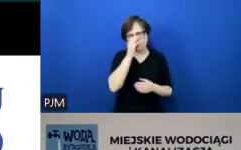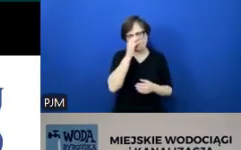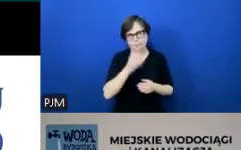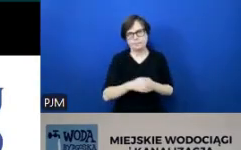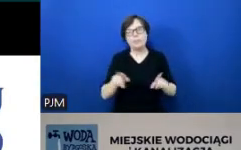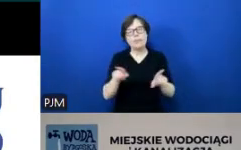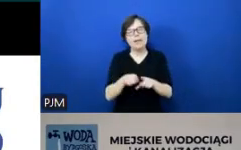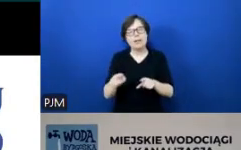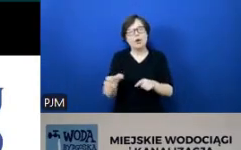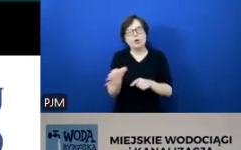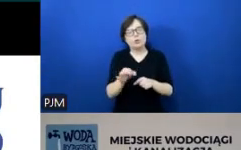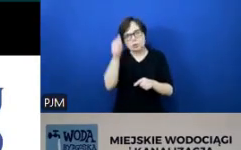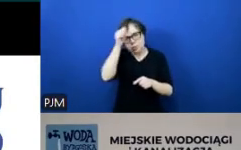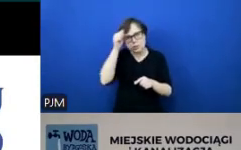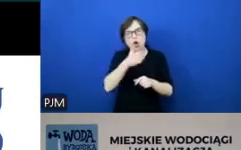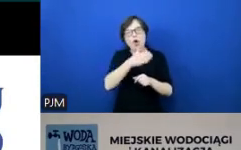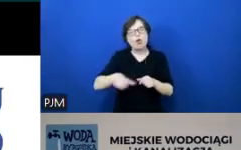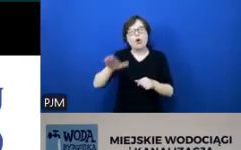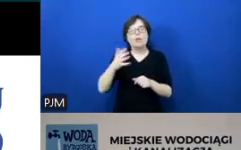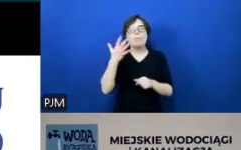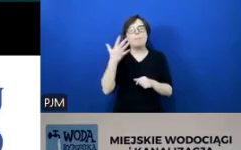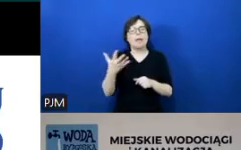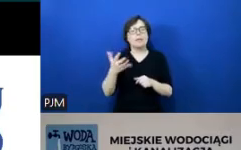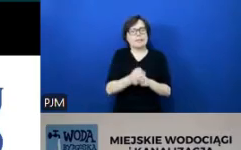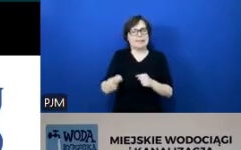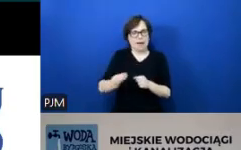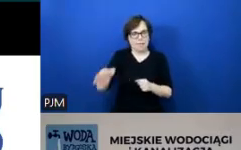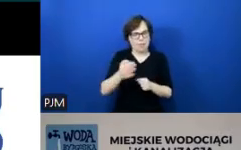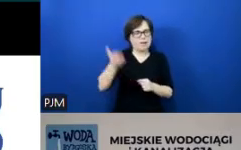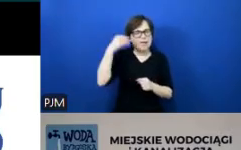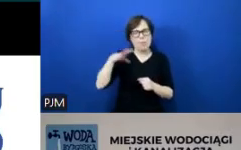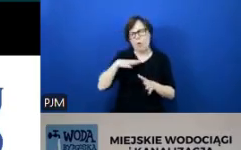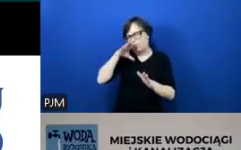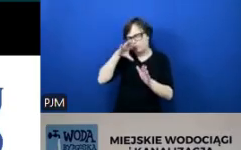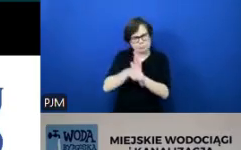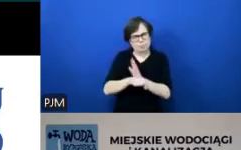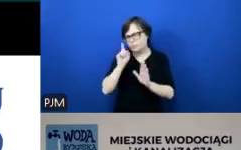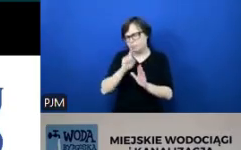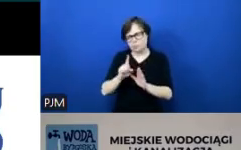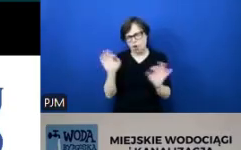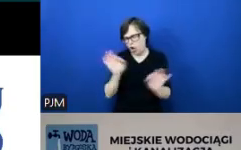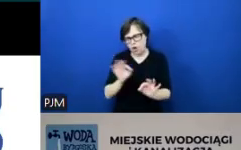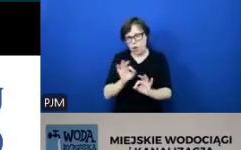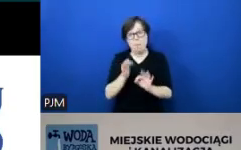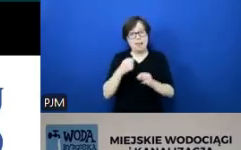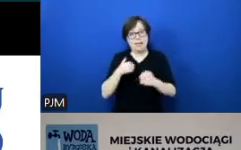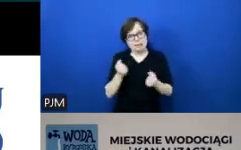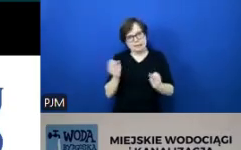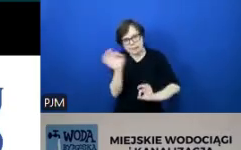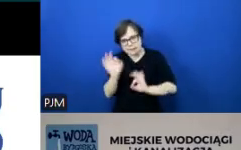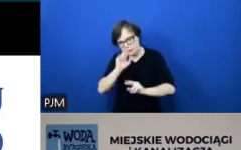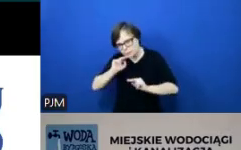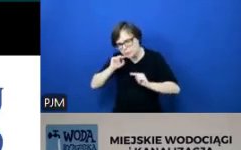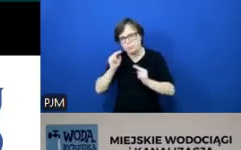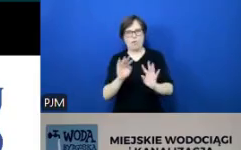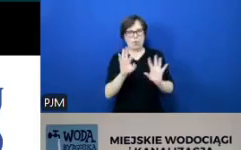with rainwater. The 5 ponds valley source of the city in the Middle Ages, in the past,